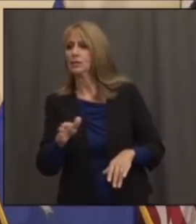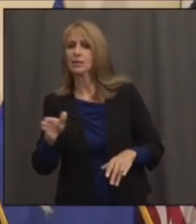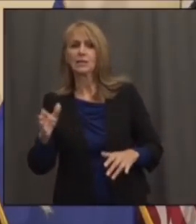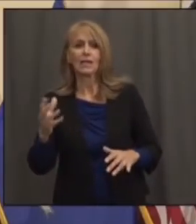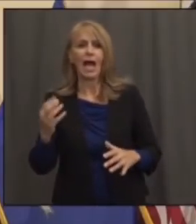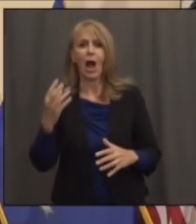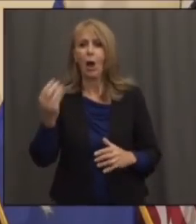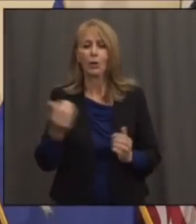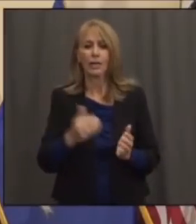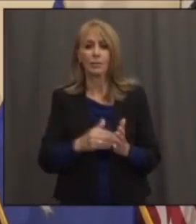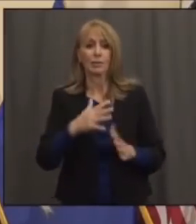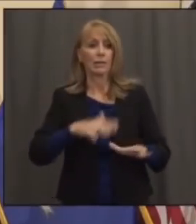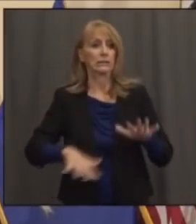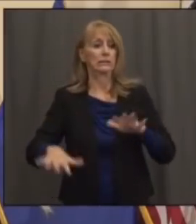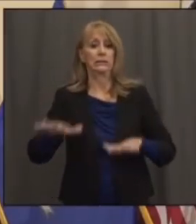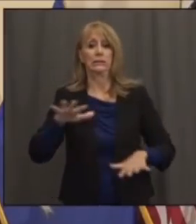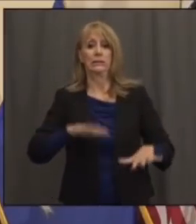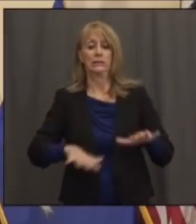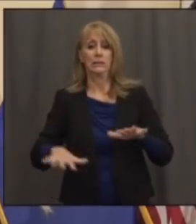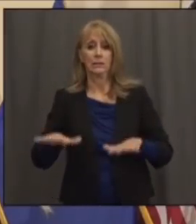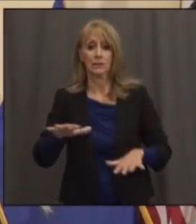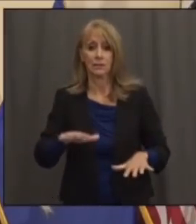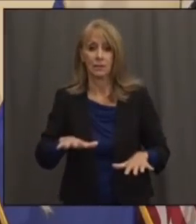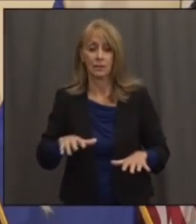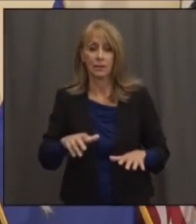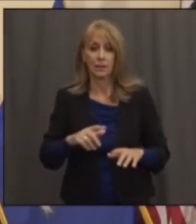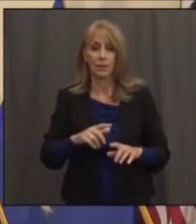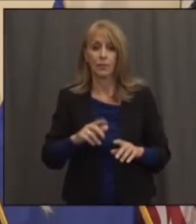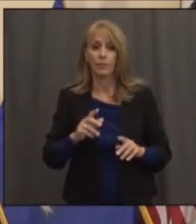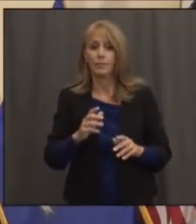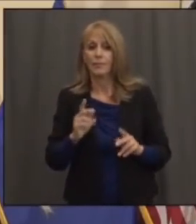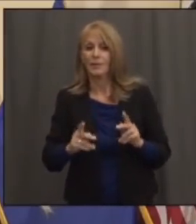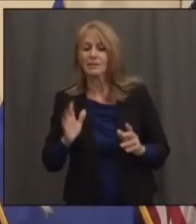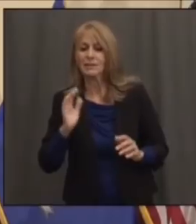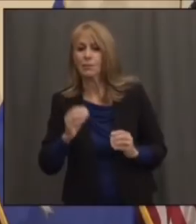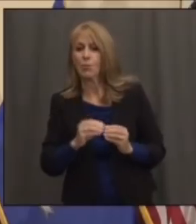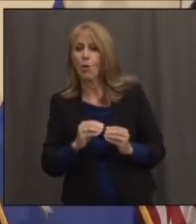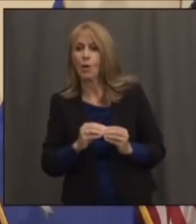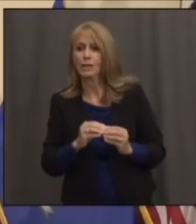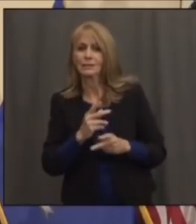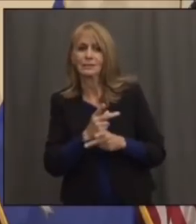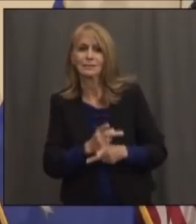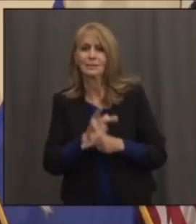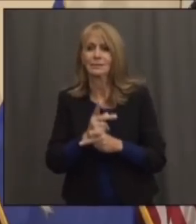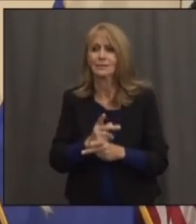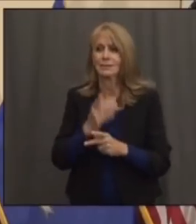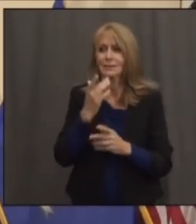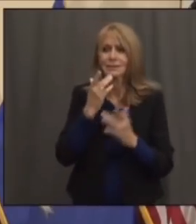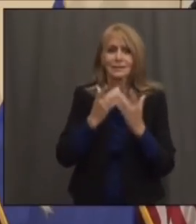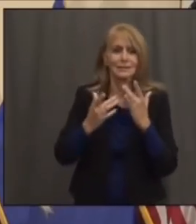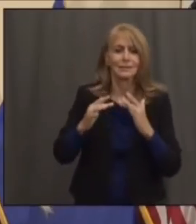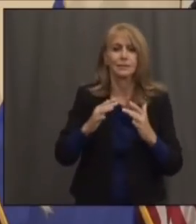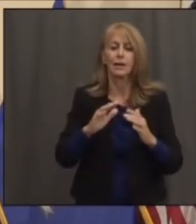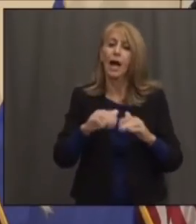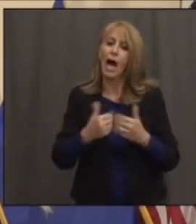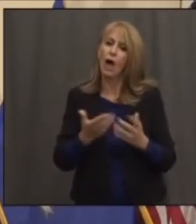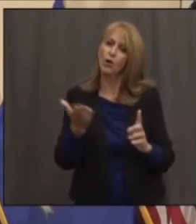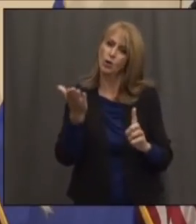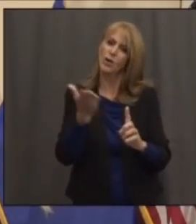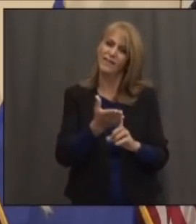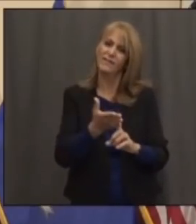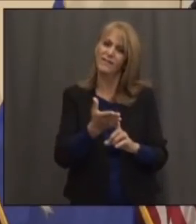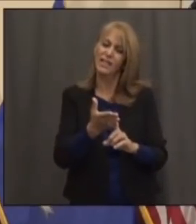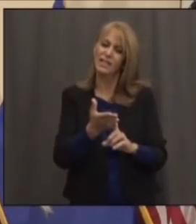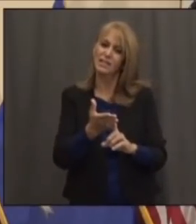Dr. Gottlieb actually mentioned that we do have a more cautious population here in Connecticut. So how do you convince them to get